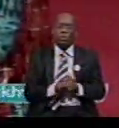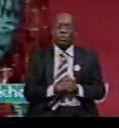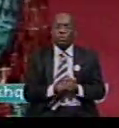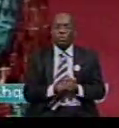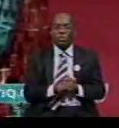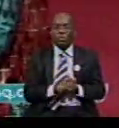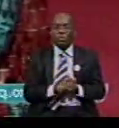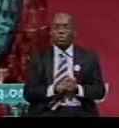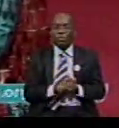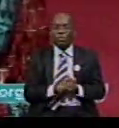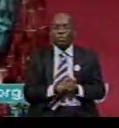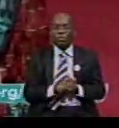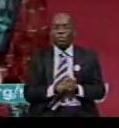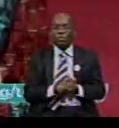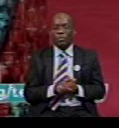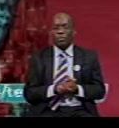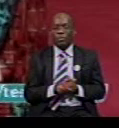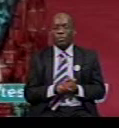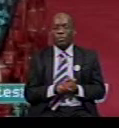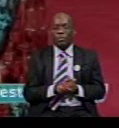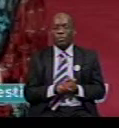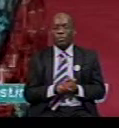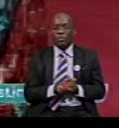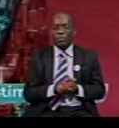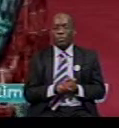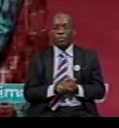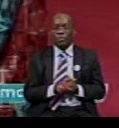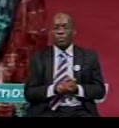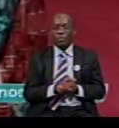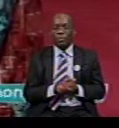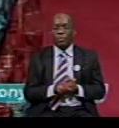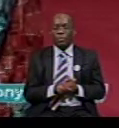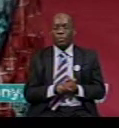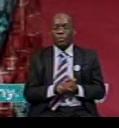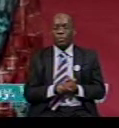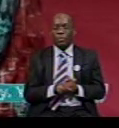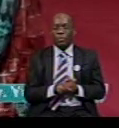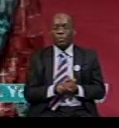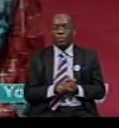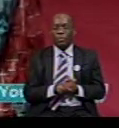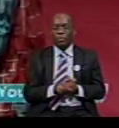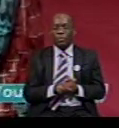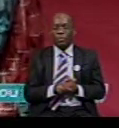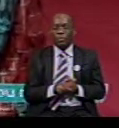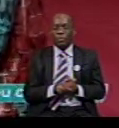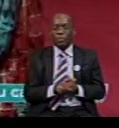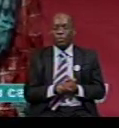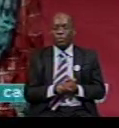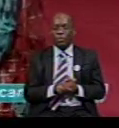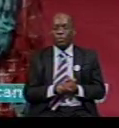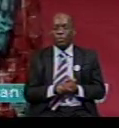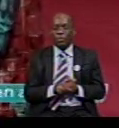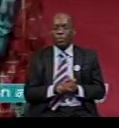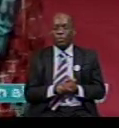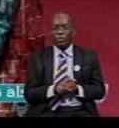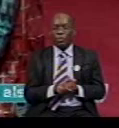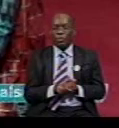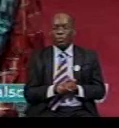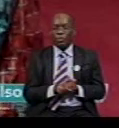God of wonder. Oh, see another star there. See another crutch is there. Wonderful